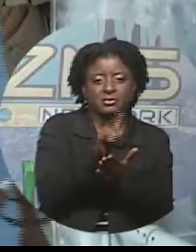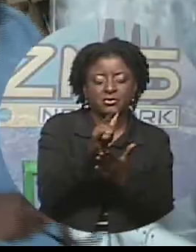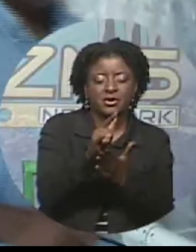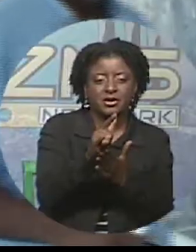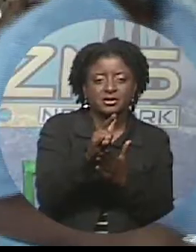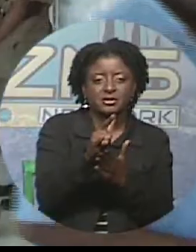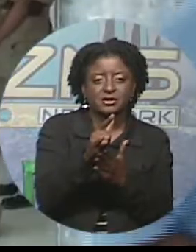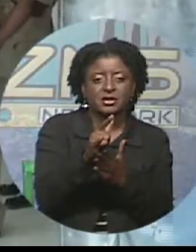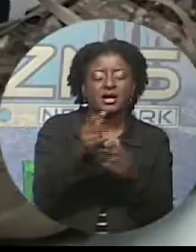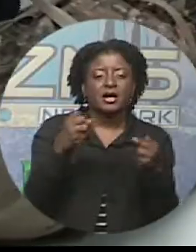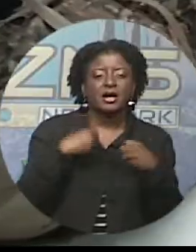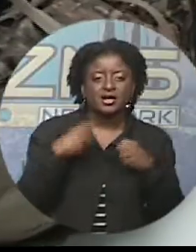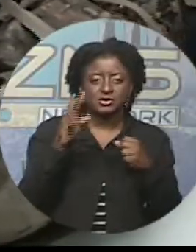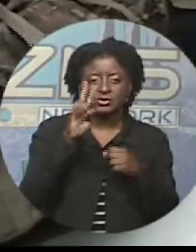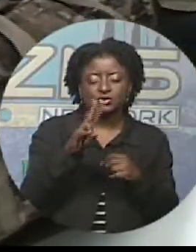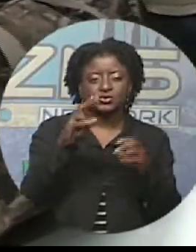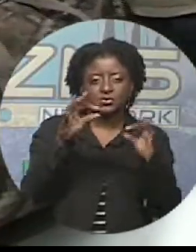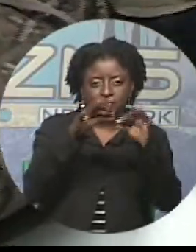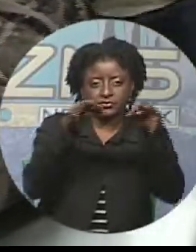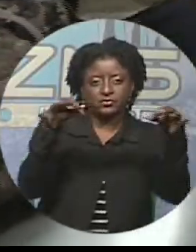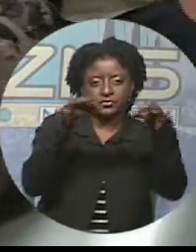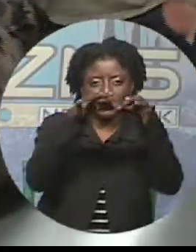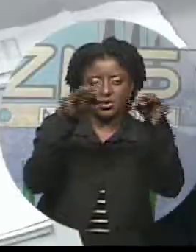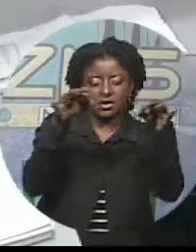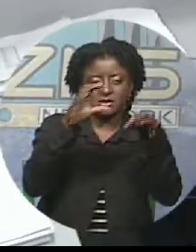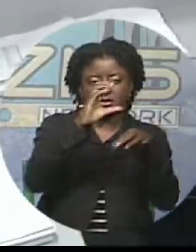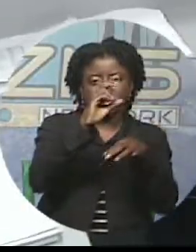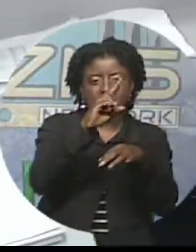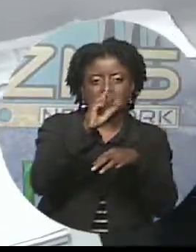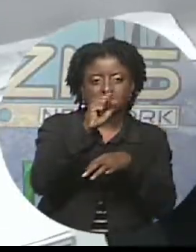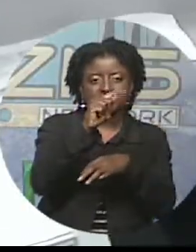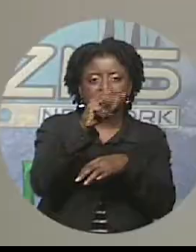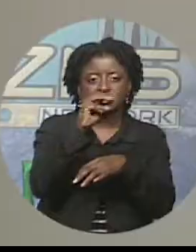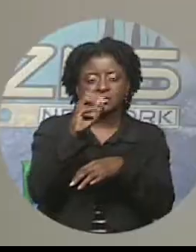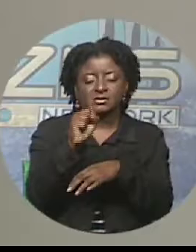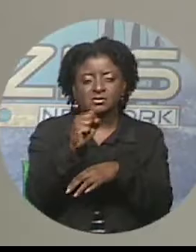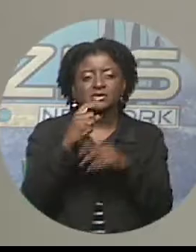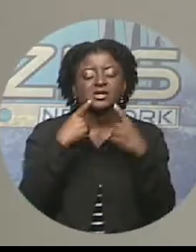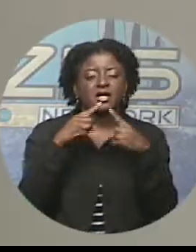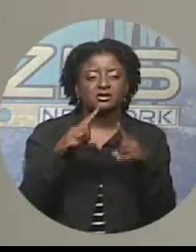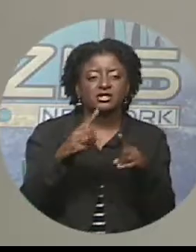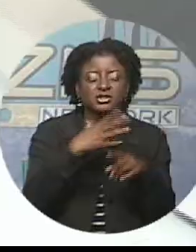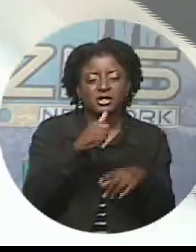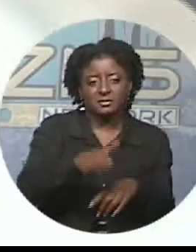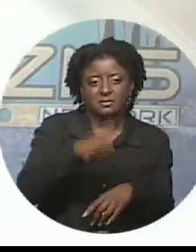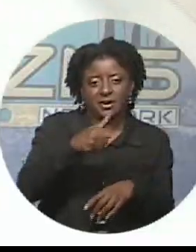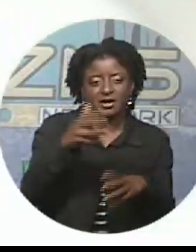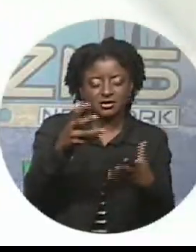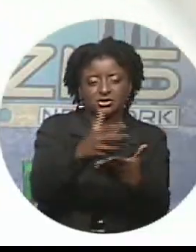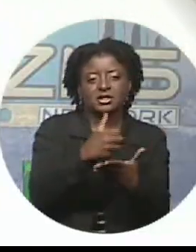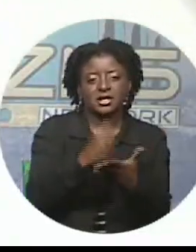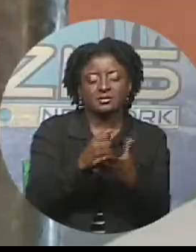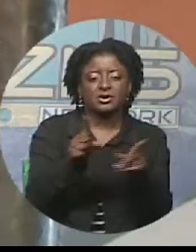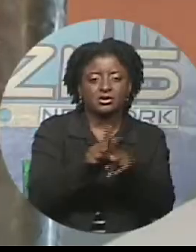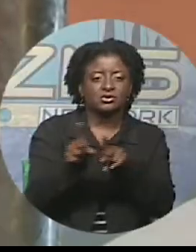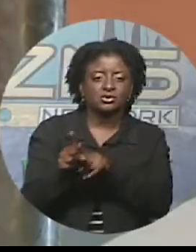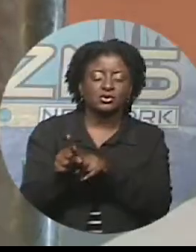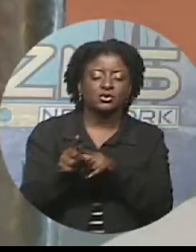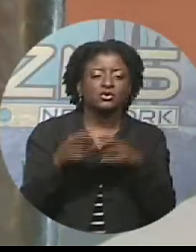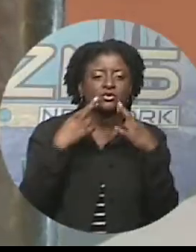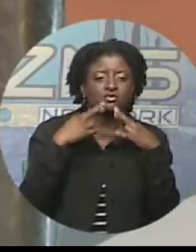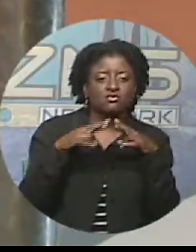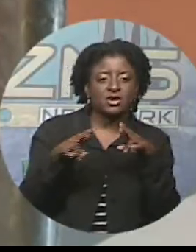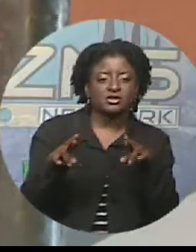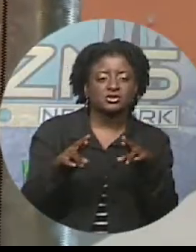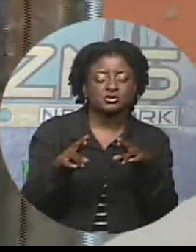2 floors, customs declaration and baggage claim areas, as well as several restaurants for patrons to enjoy. A few residents we spoke to said